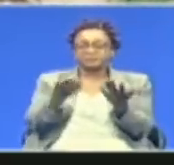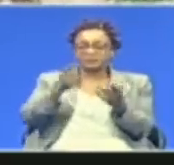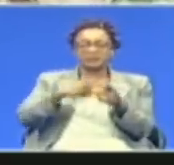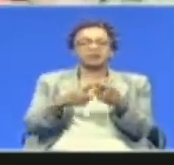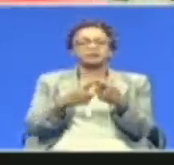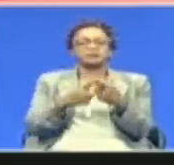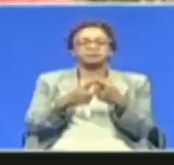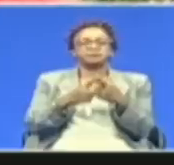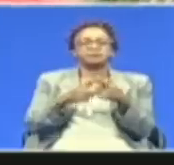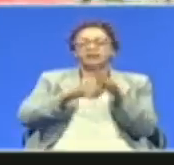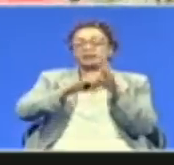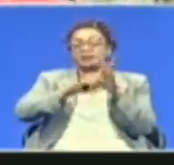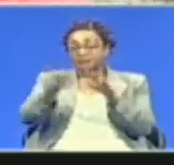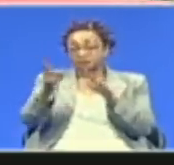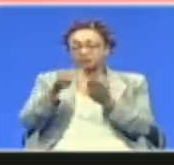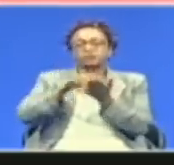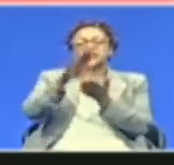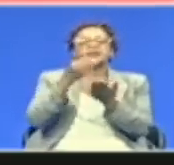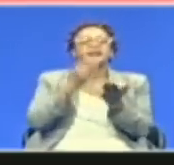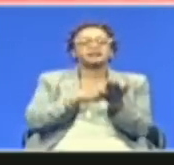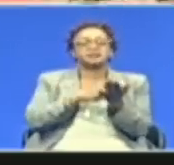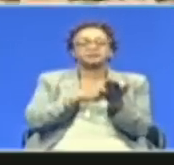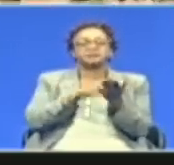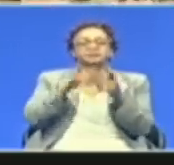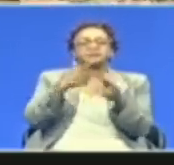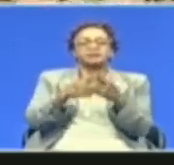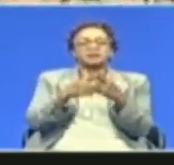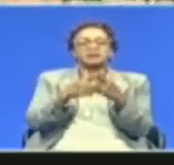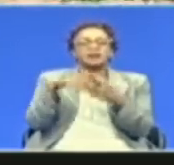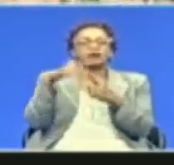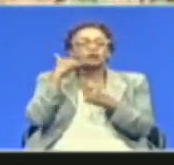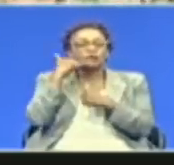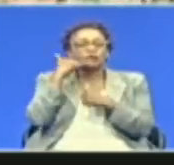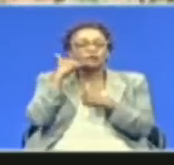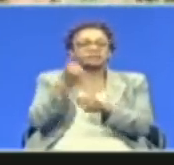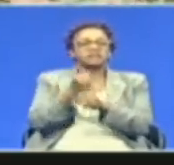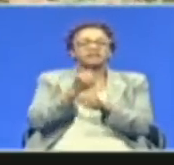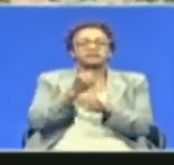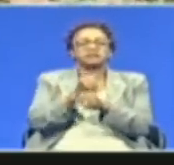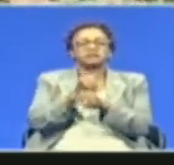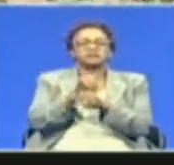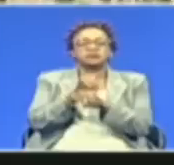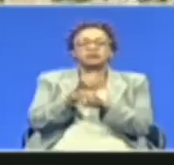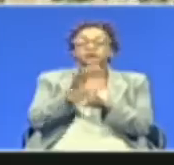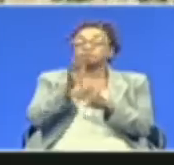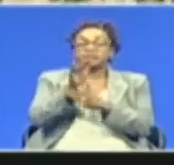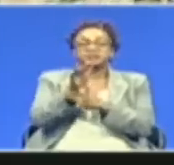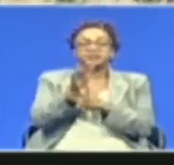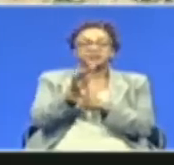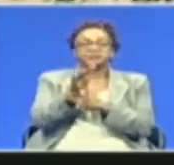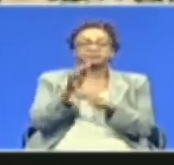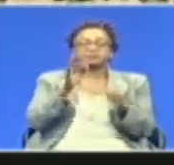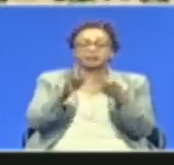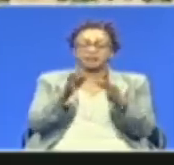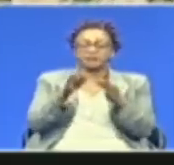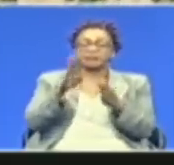bedroom, rushed to send the letter, and then I called the house help to ask her whether Becky is taking care of the, taking care of the